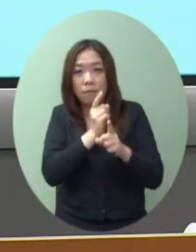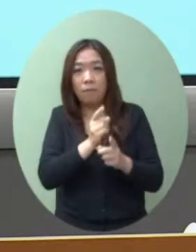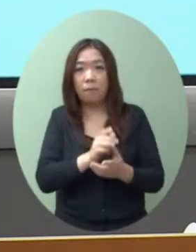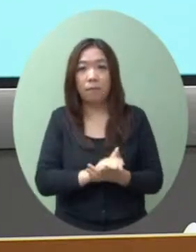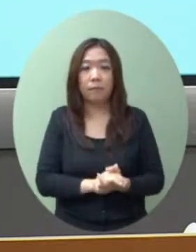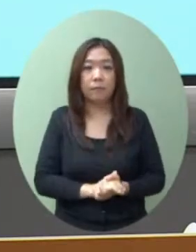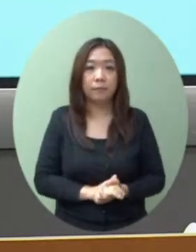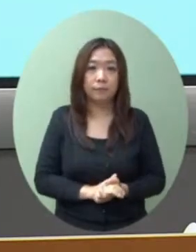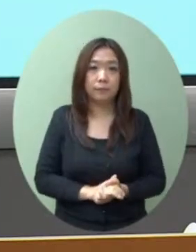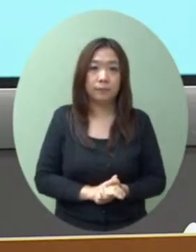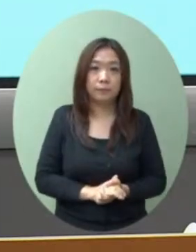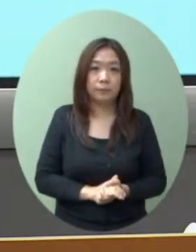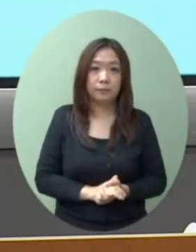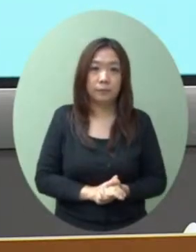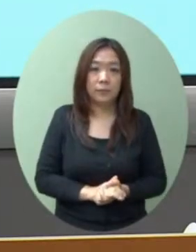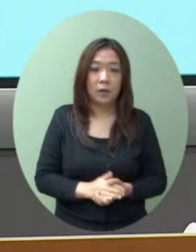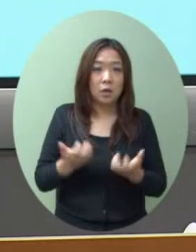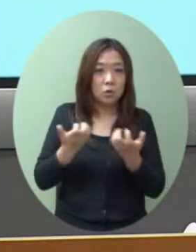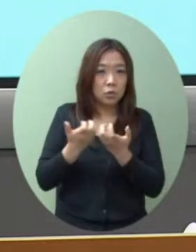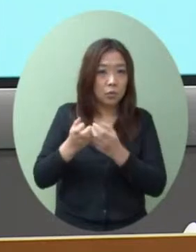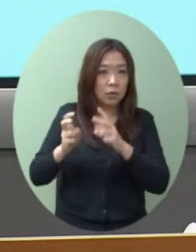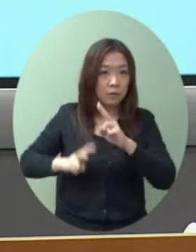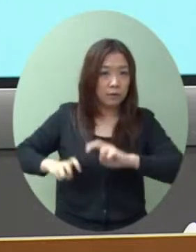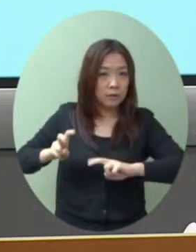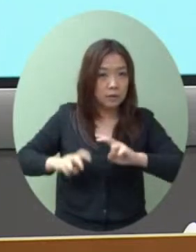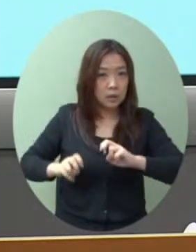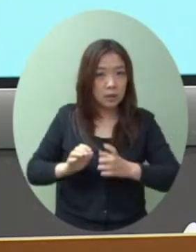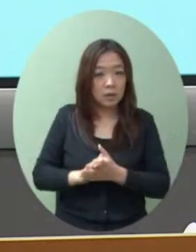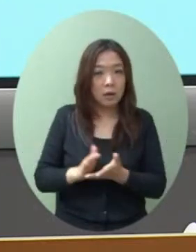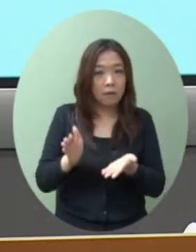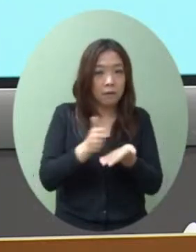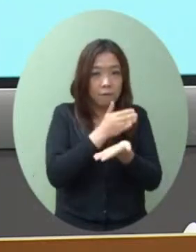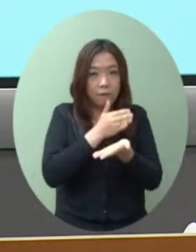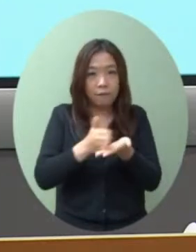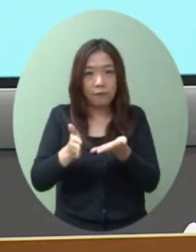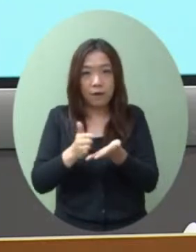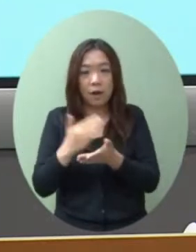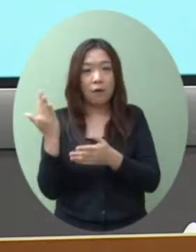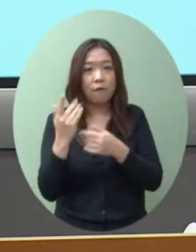people into different risk groups so that we can have